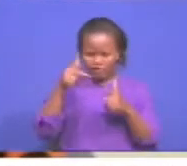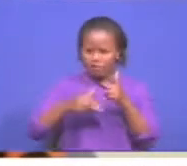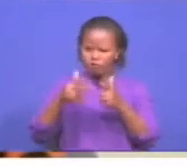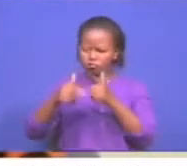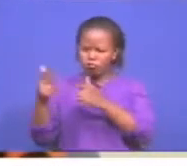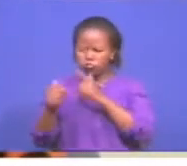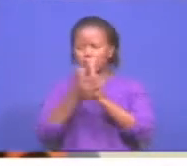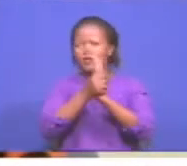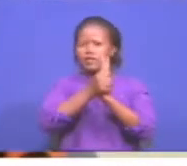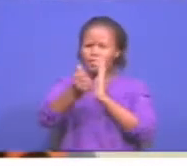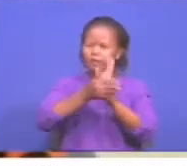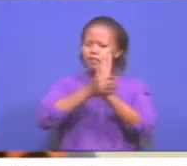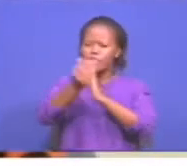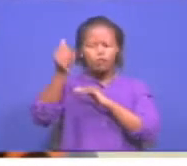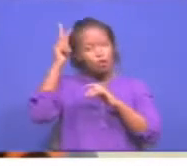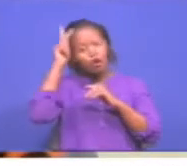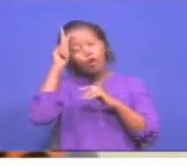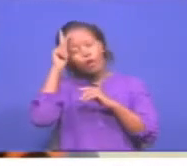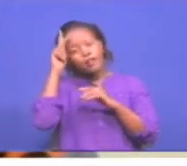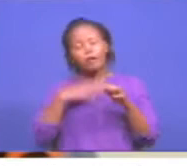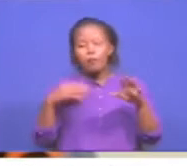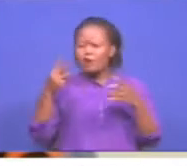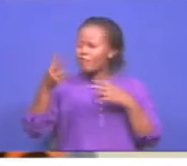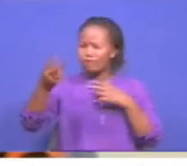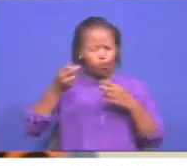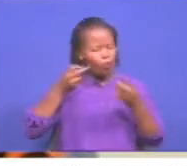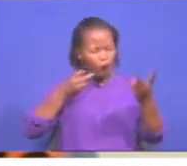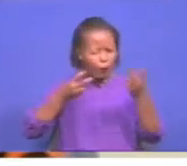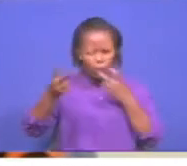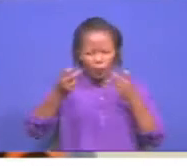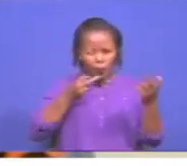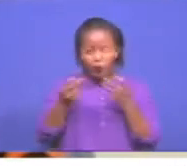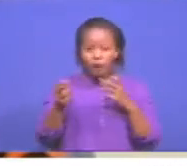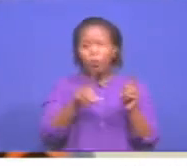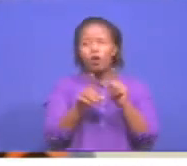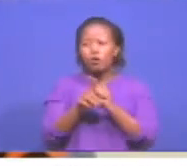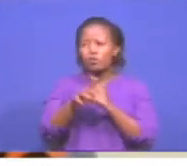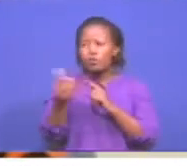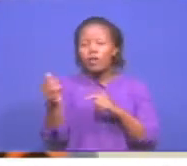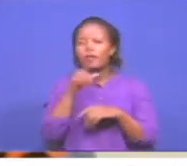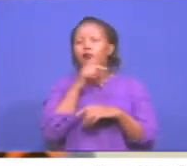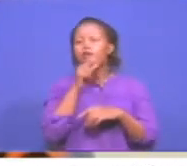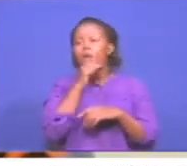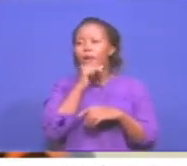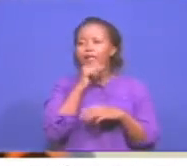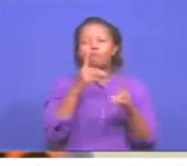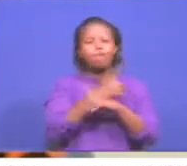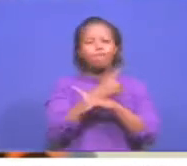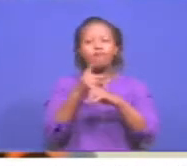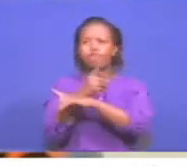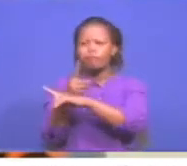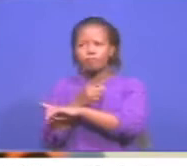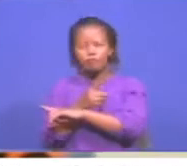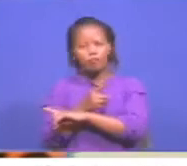the expertise I gained from these two gentlemen and others, Joe Odindo included, Tom Shindi, and